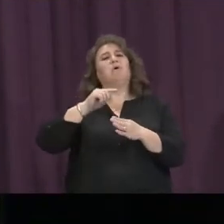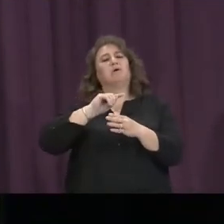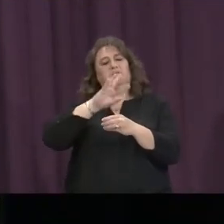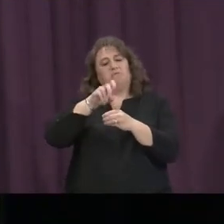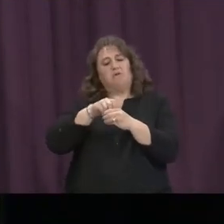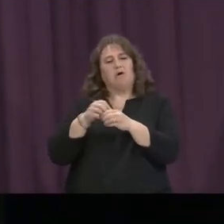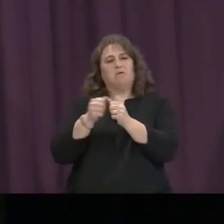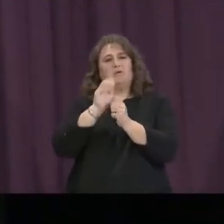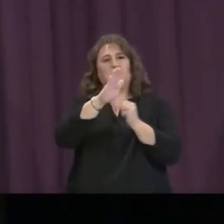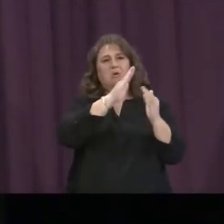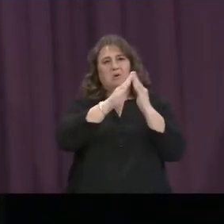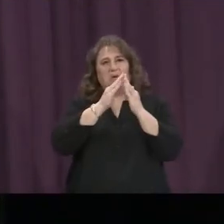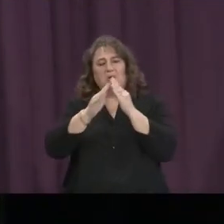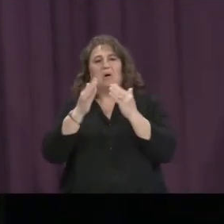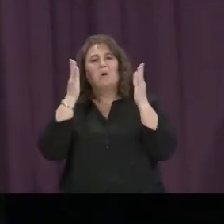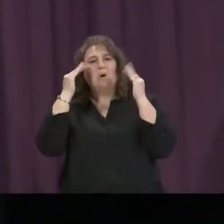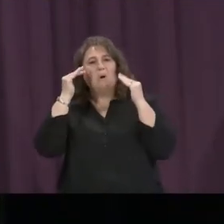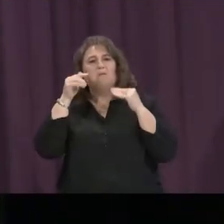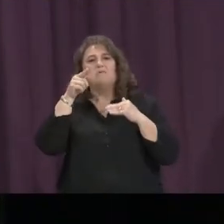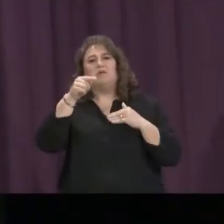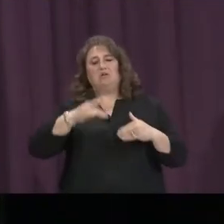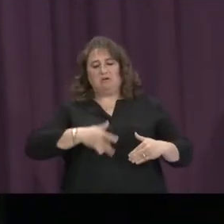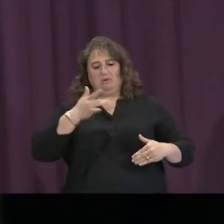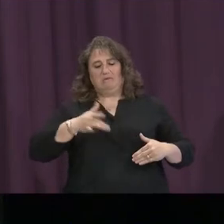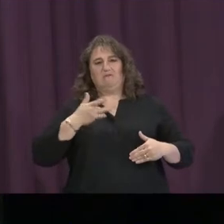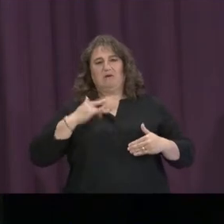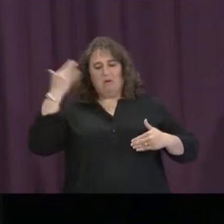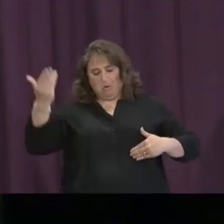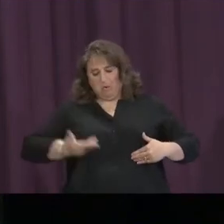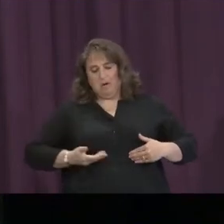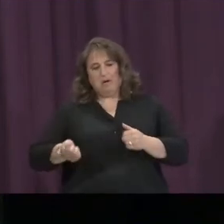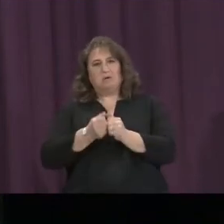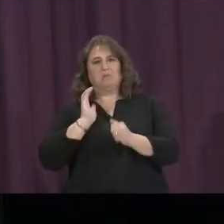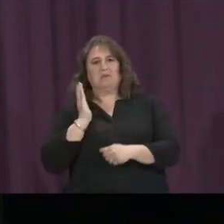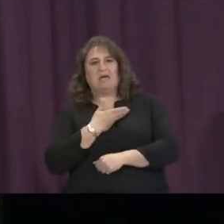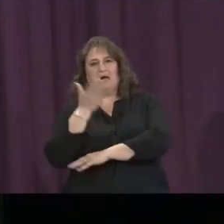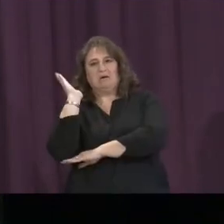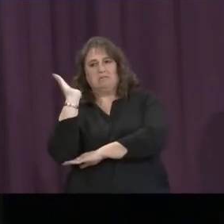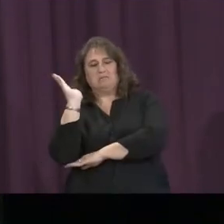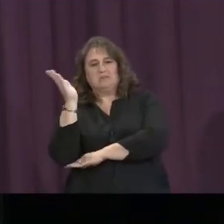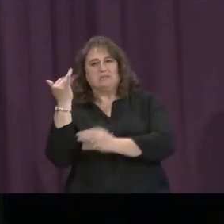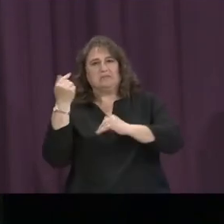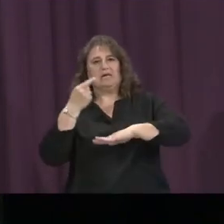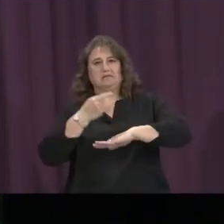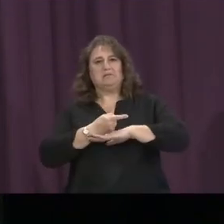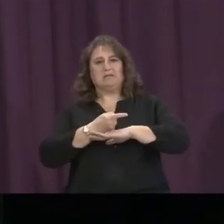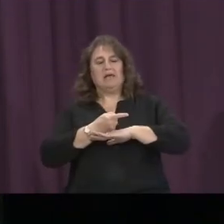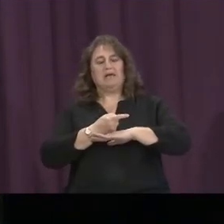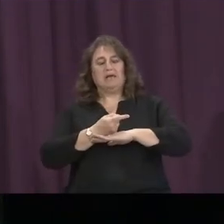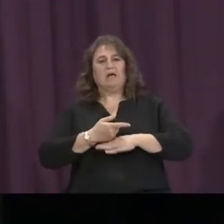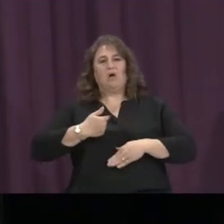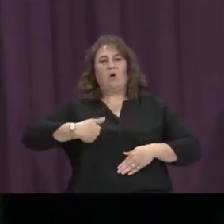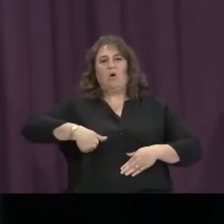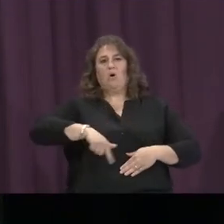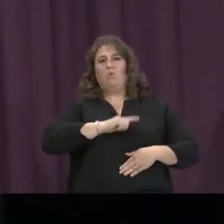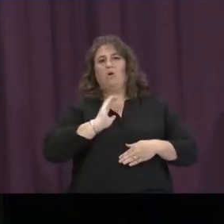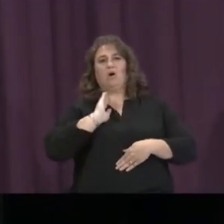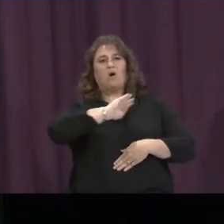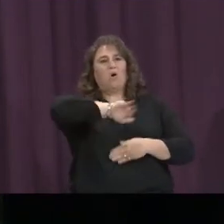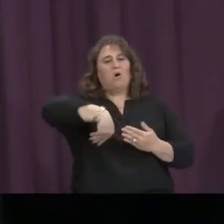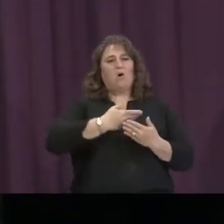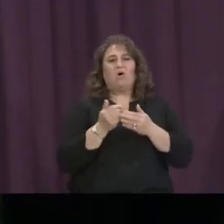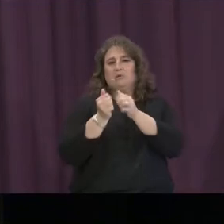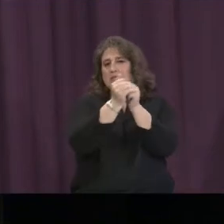So, I hope you all feel welcome in this presentation and, and what we're sharing with you. Um, you know, we're all in the same boat here.